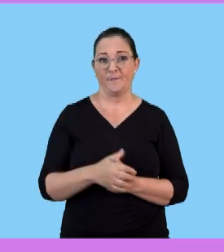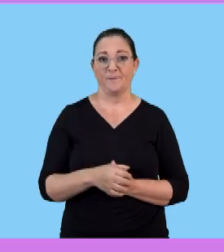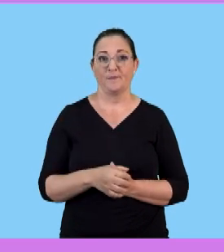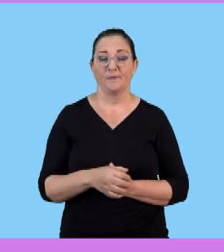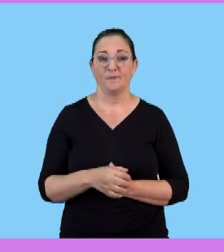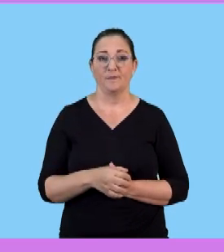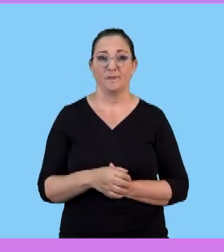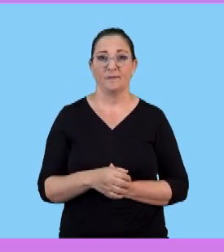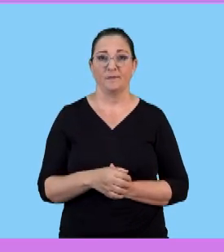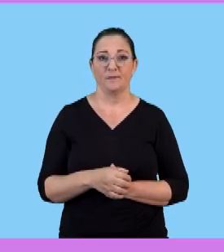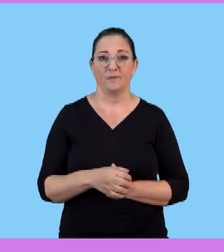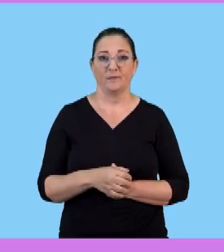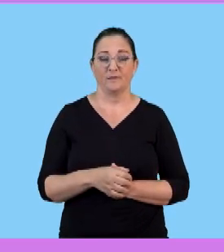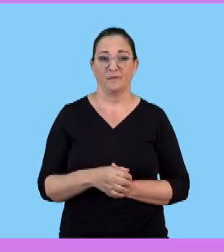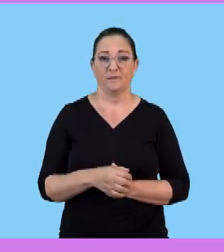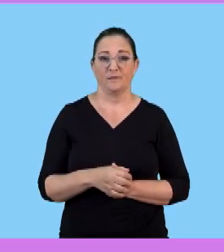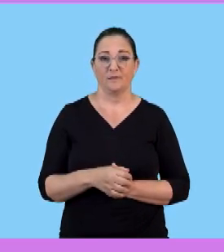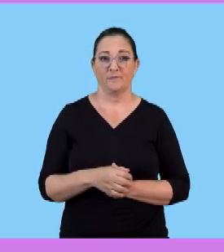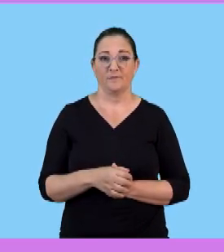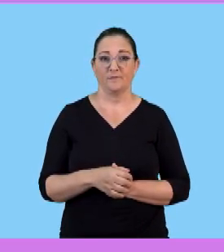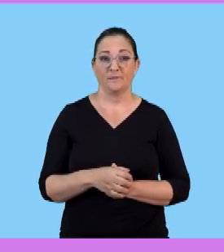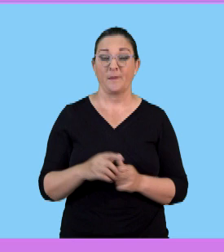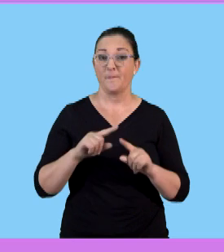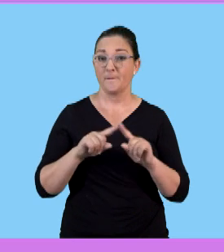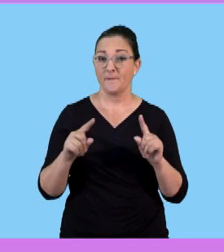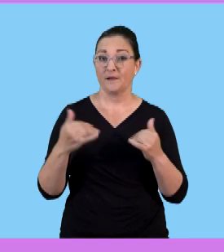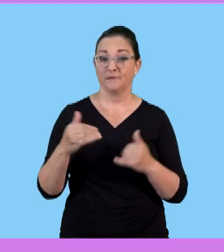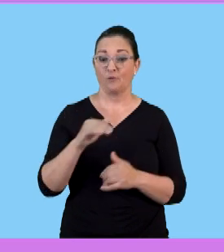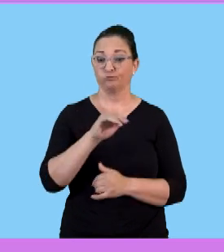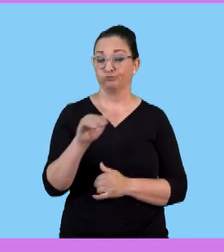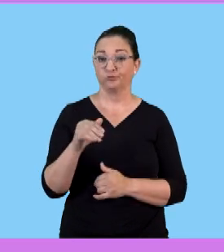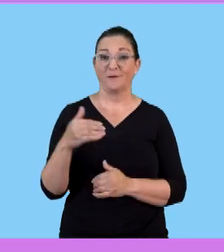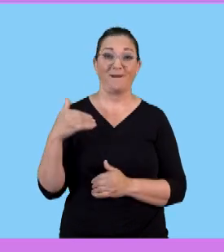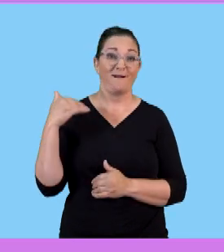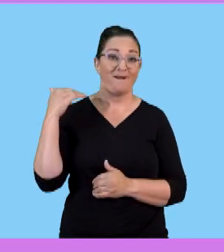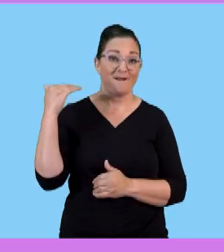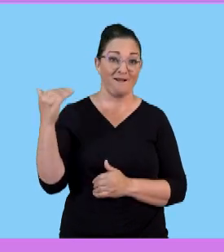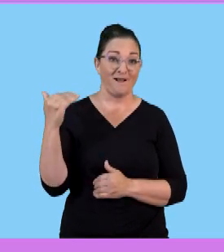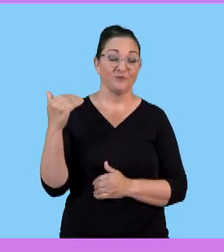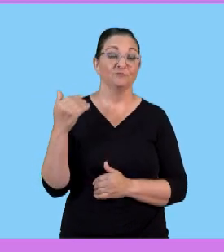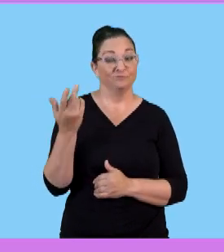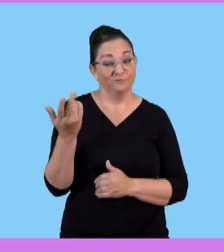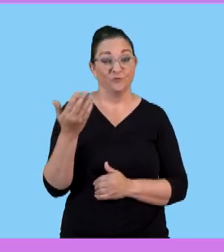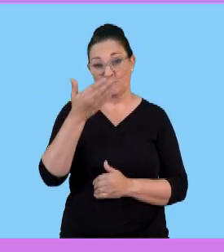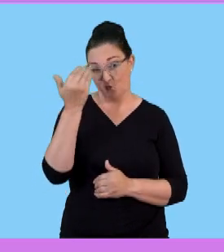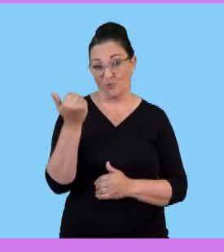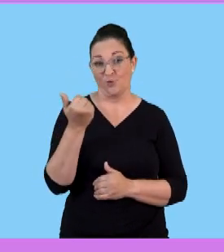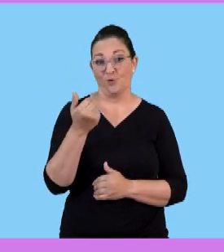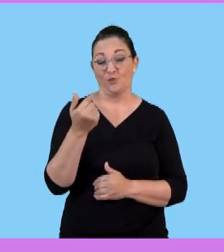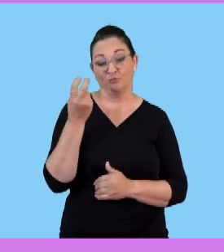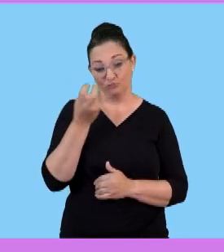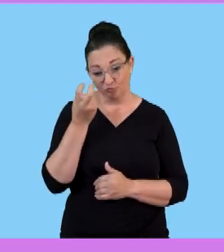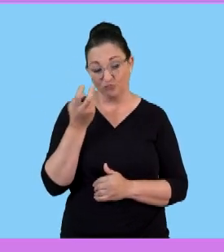indicate 70 kilograms, right? And remember, I am looking for his